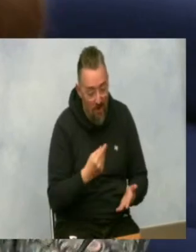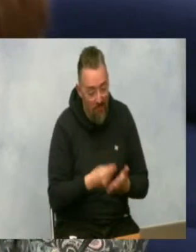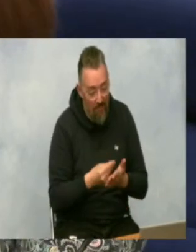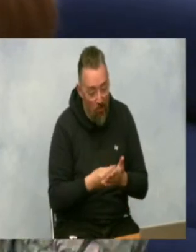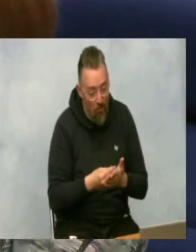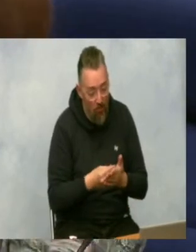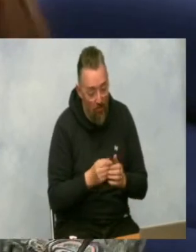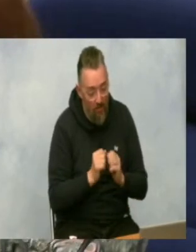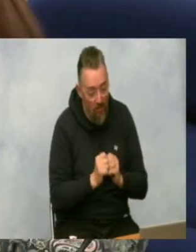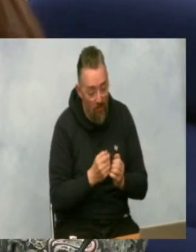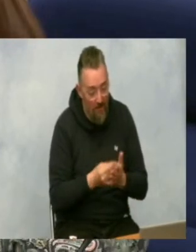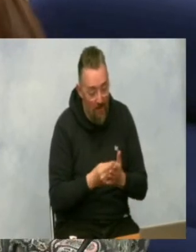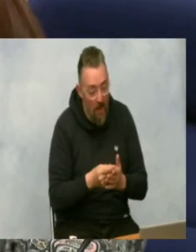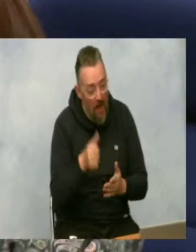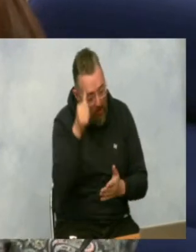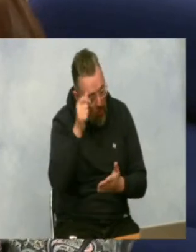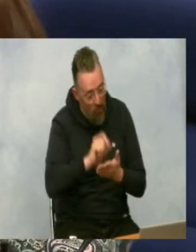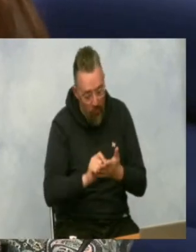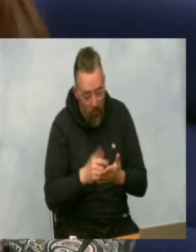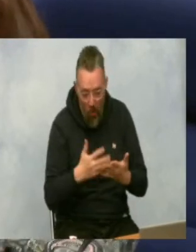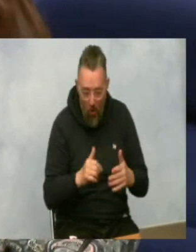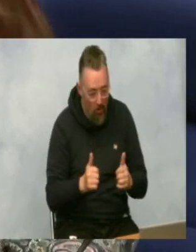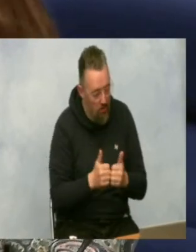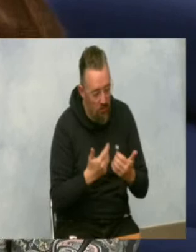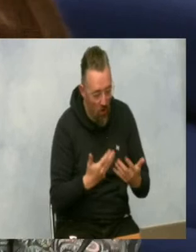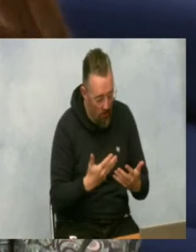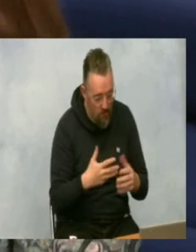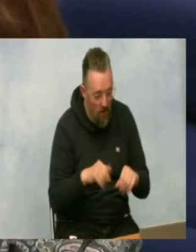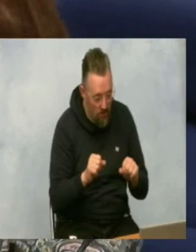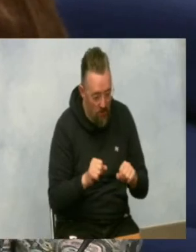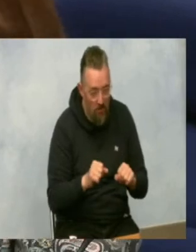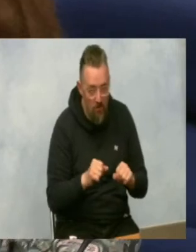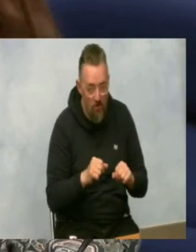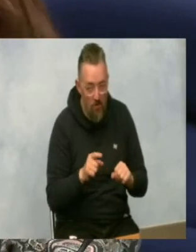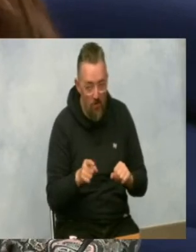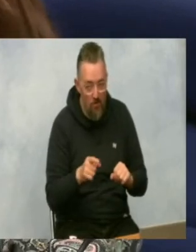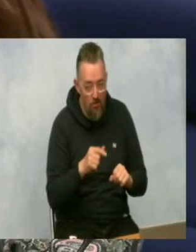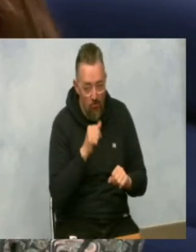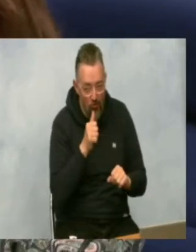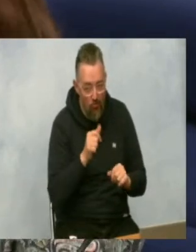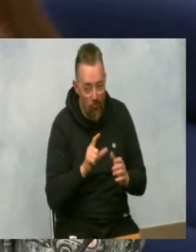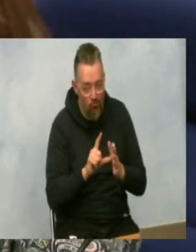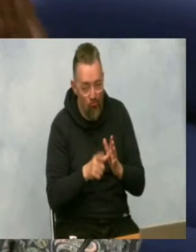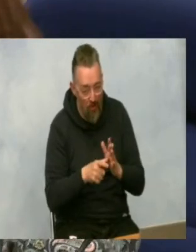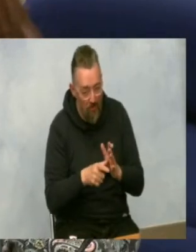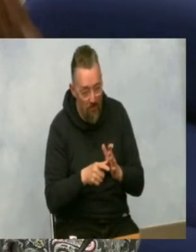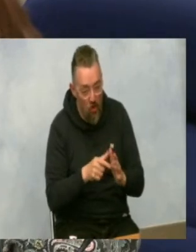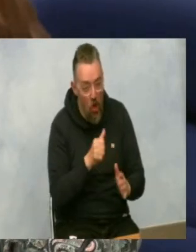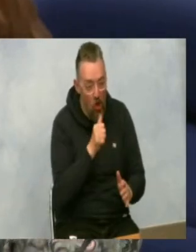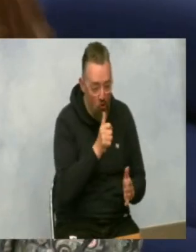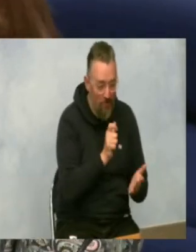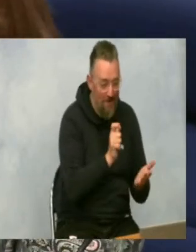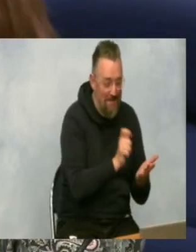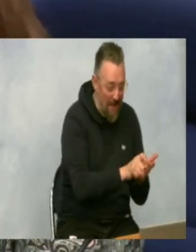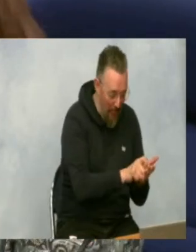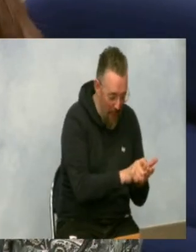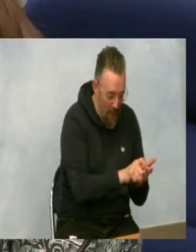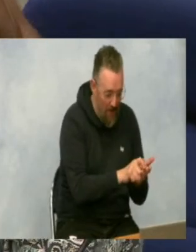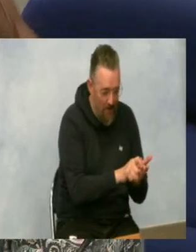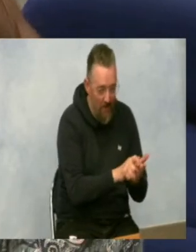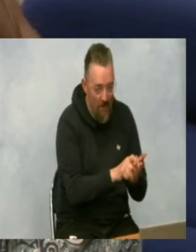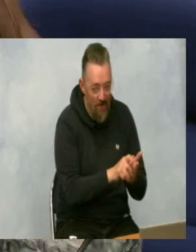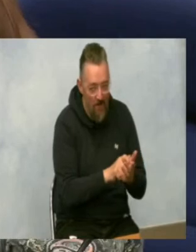the missives haven't started yet, they haven't commenced, and so therefore it's not too late not to sell to this particular